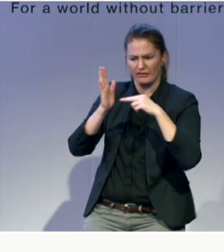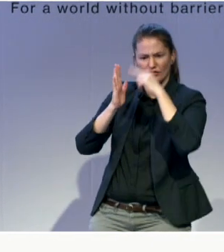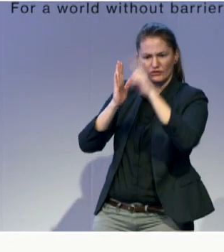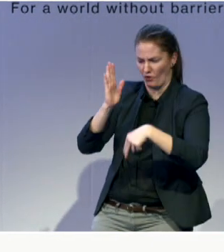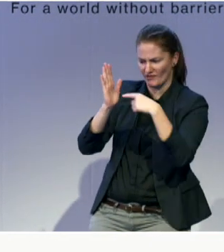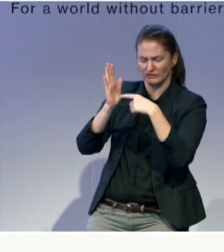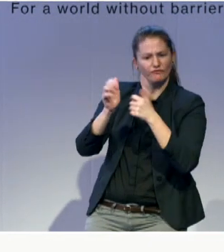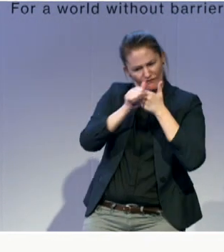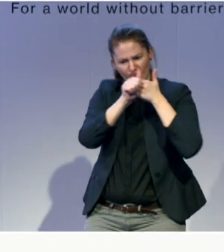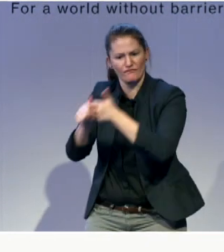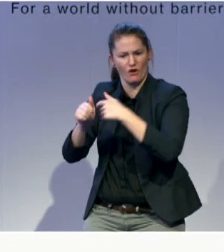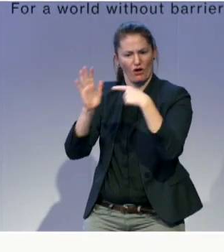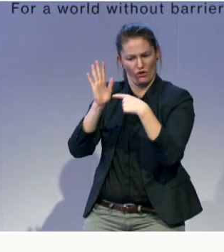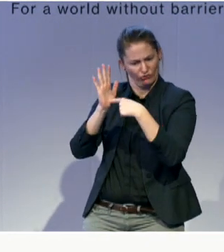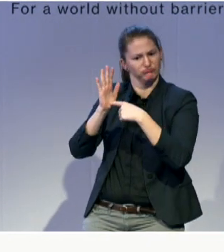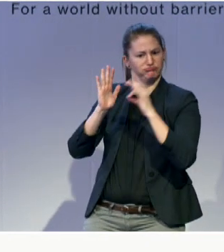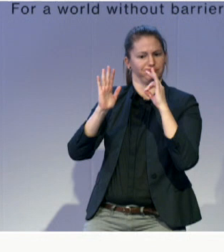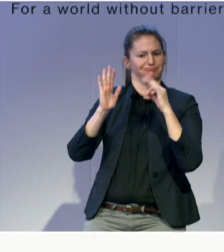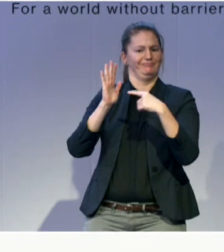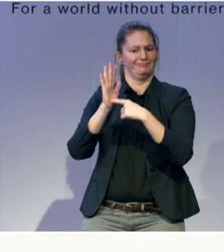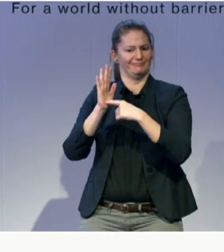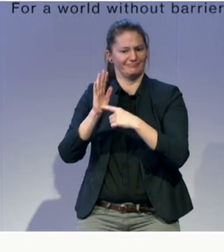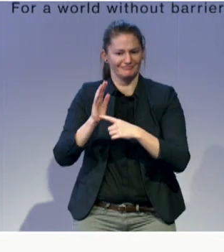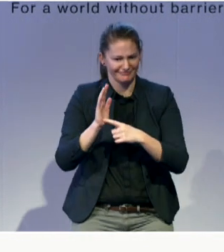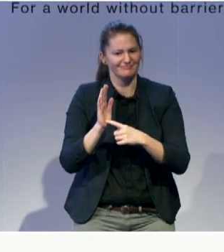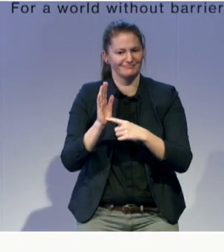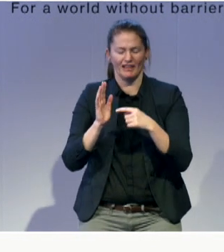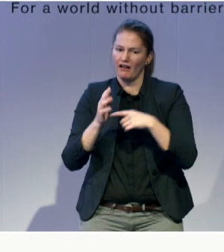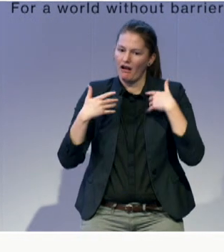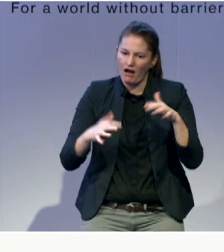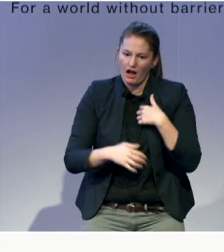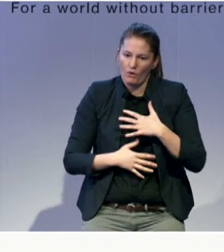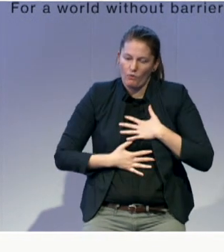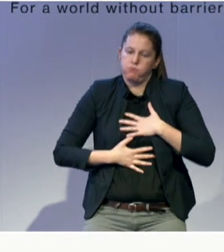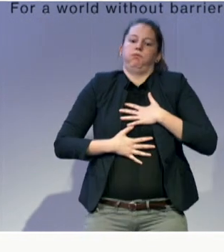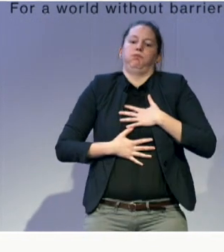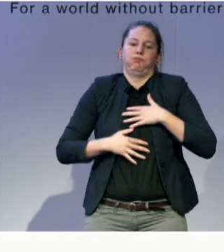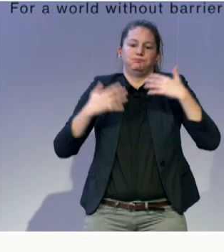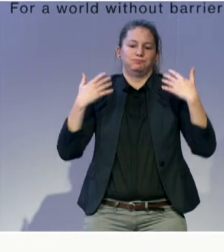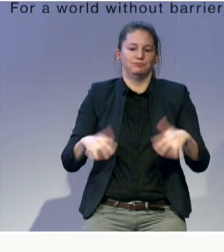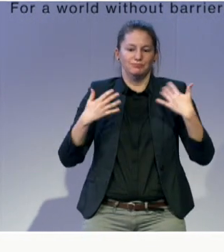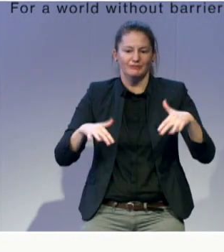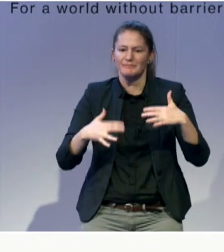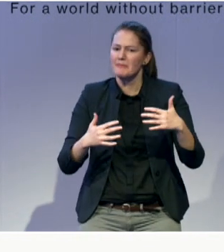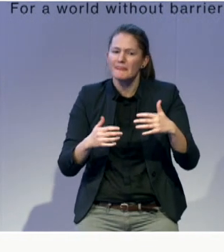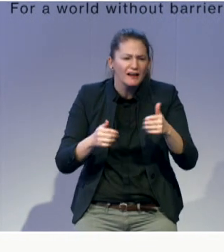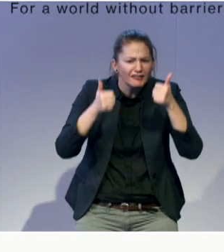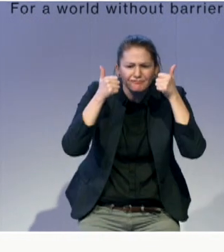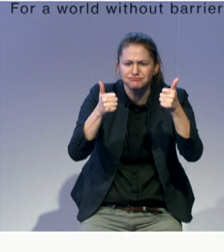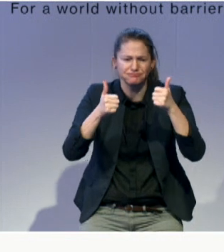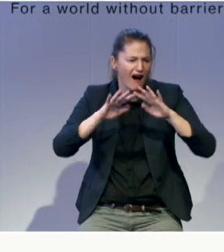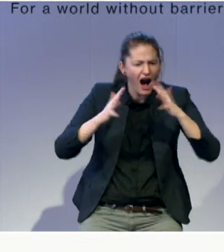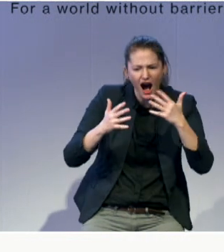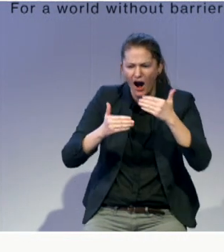for innovative practices and policies which discover, supports, and helps transition to scale the